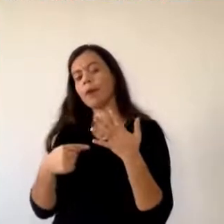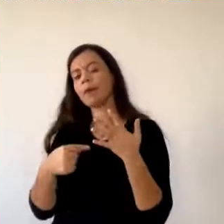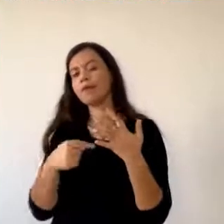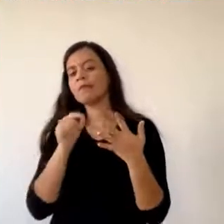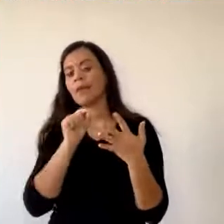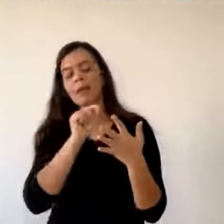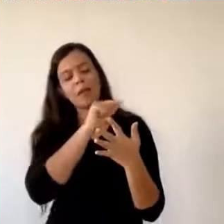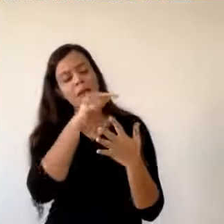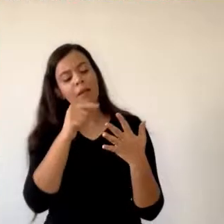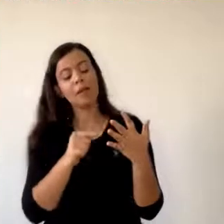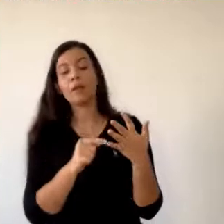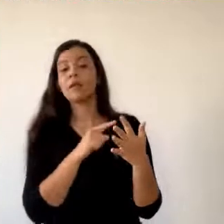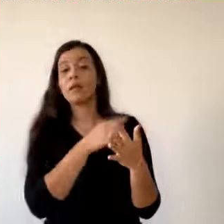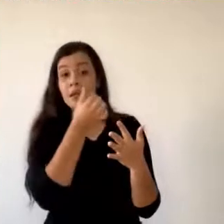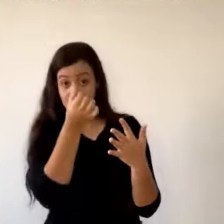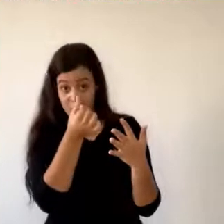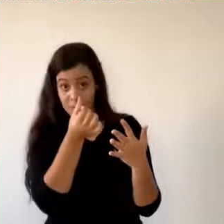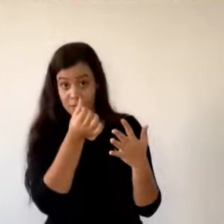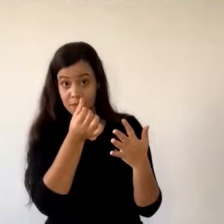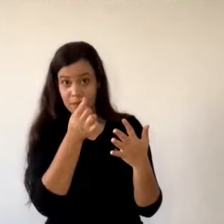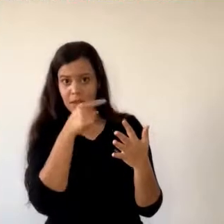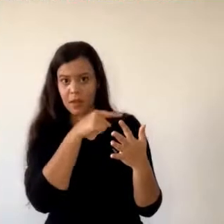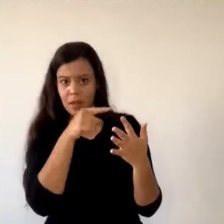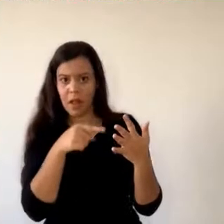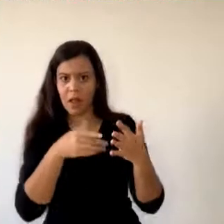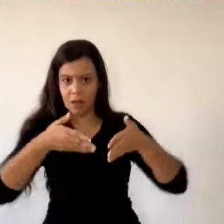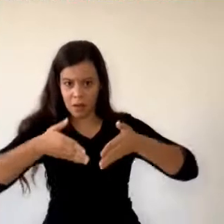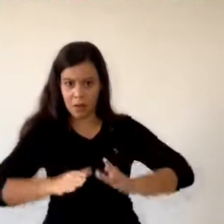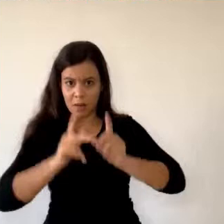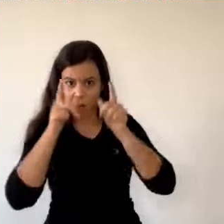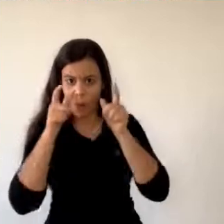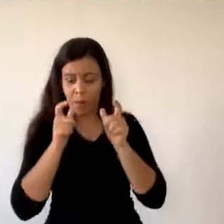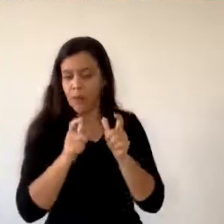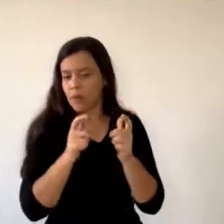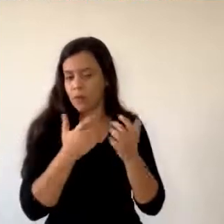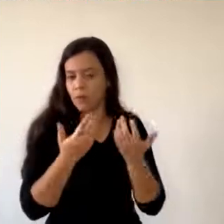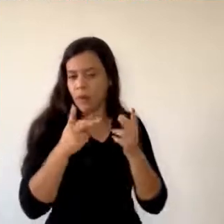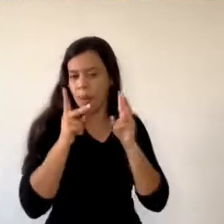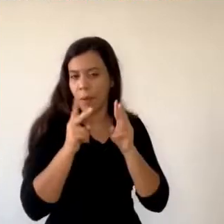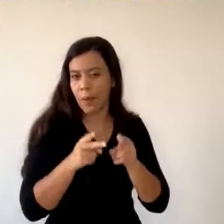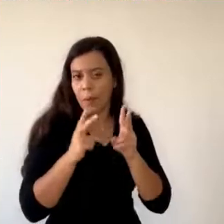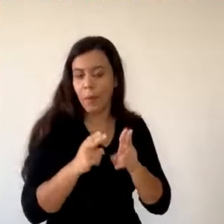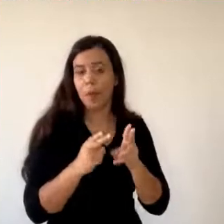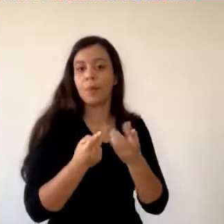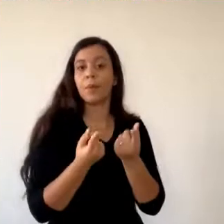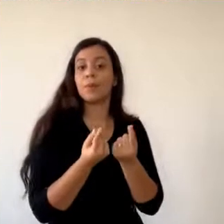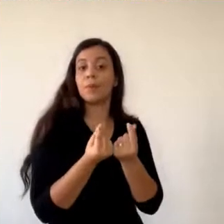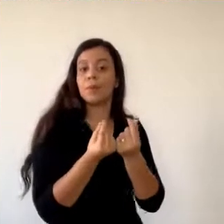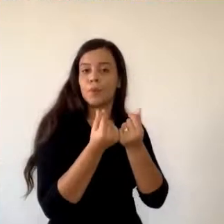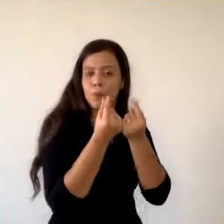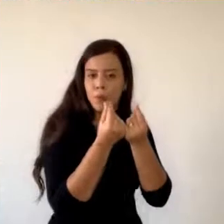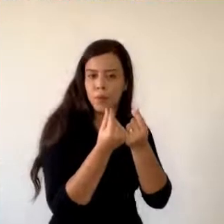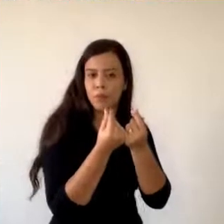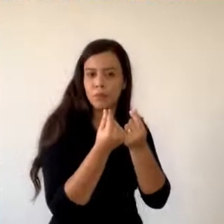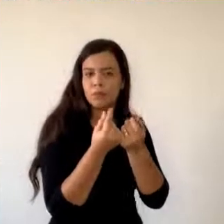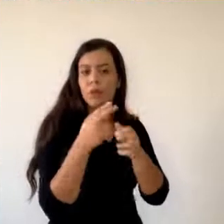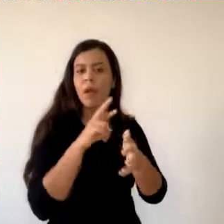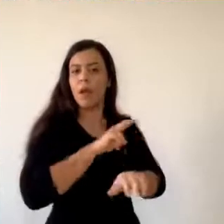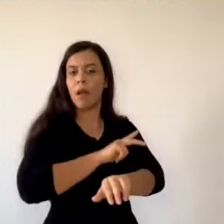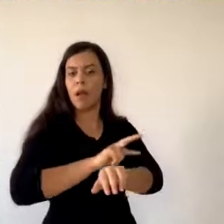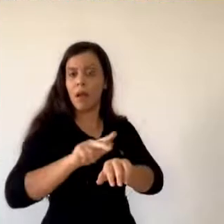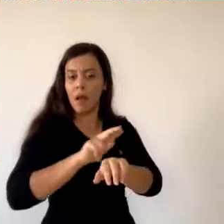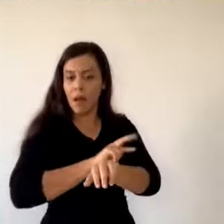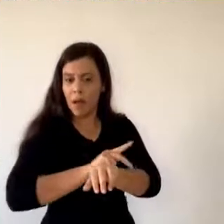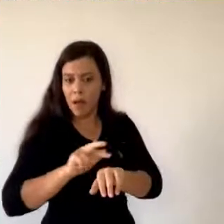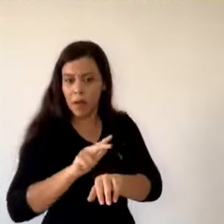names, 6 people. Or do they have the same socioeconomic origin? Or do they have the same race?